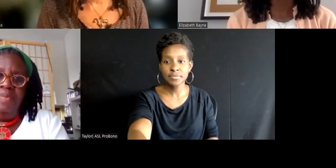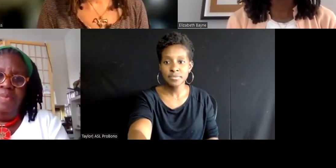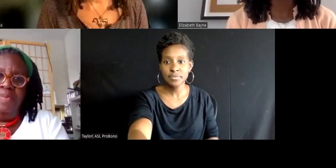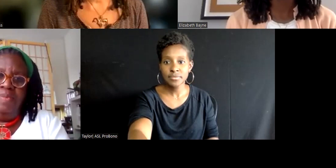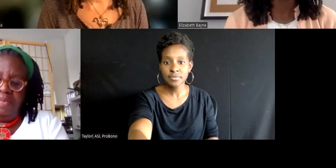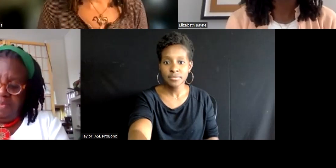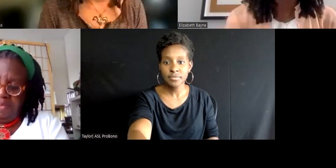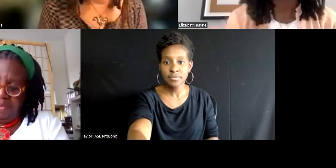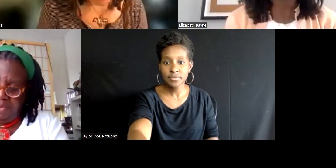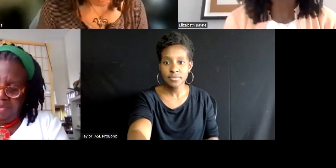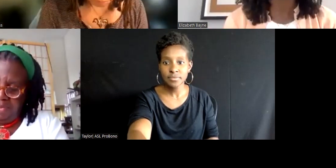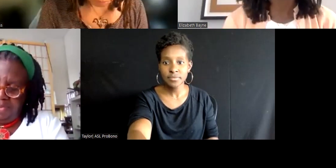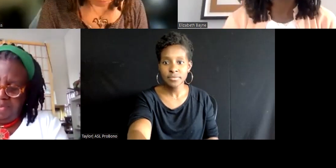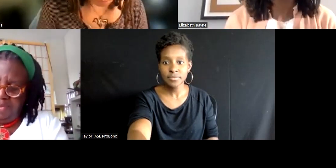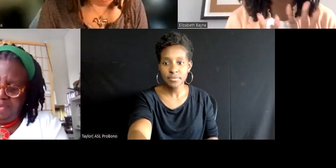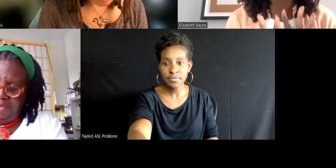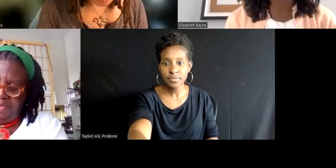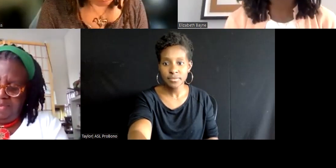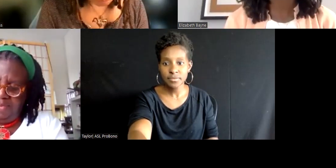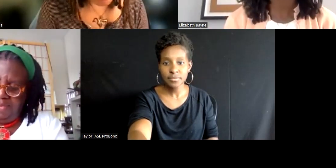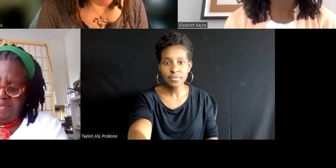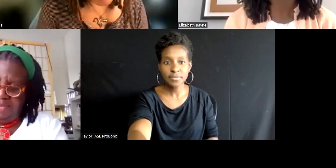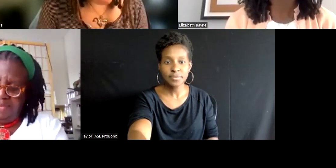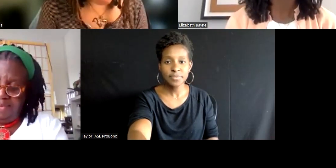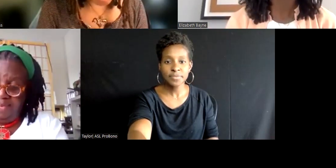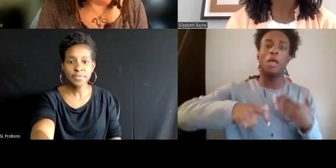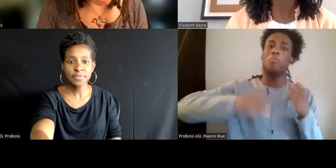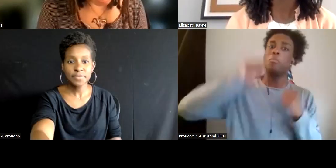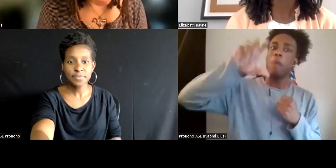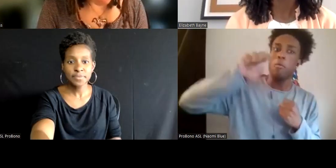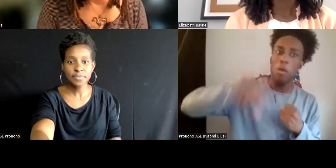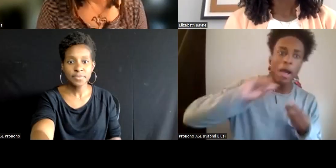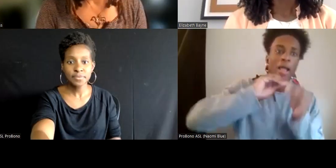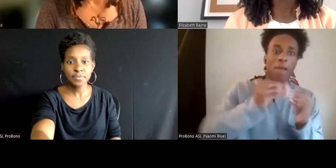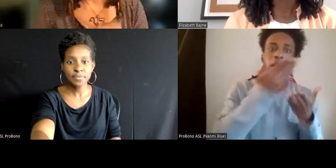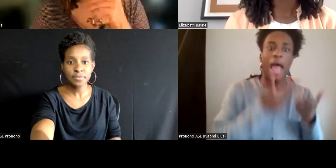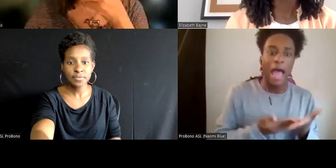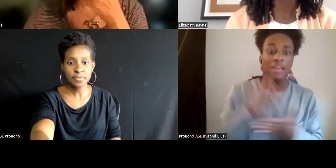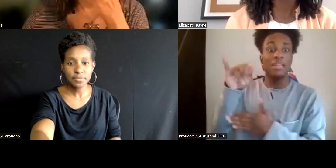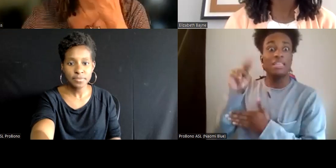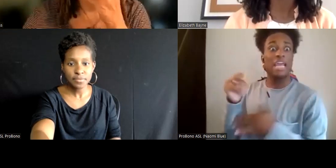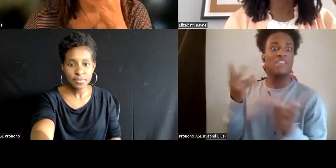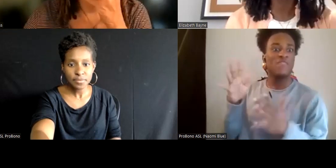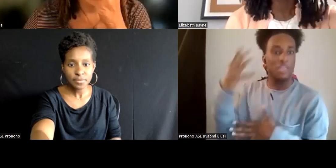I didn't have to say any statistics. Jan has them all memorized. So